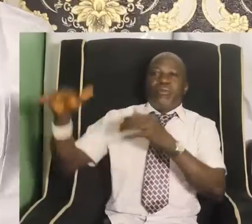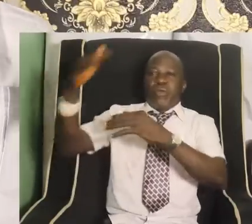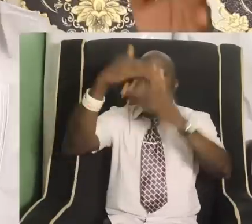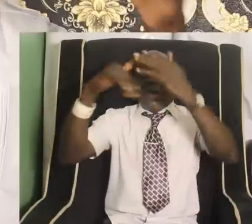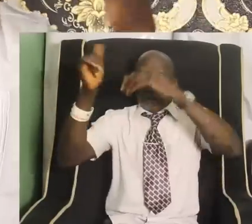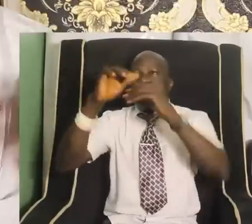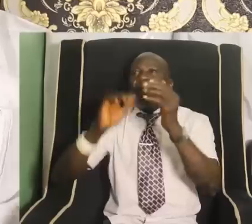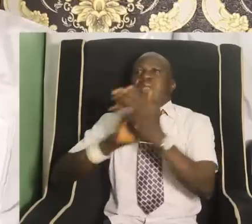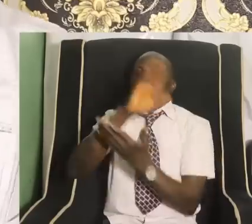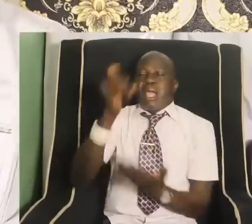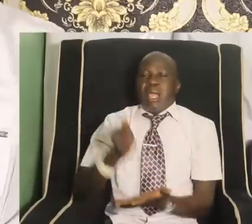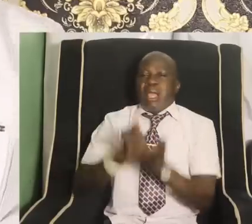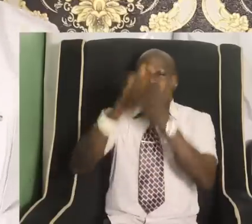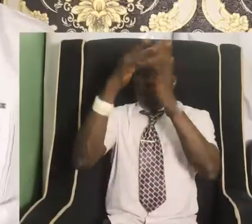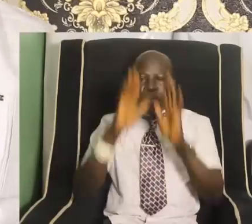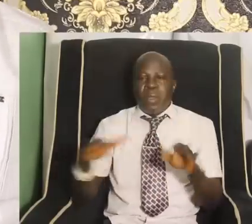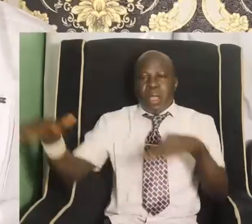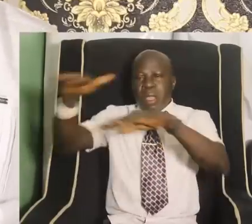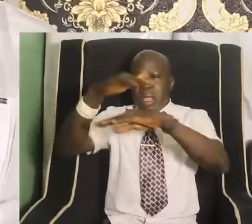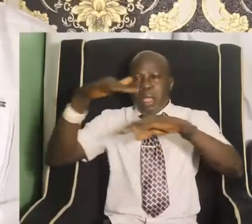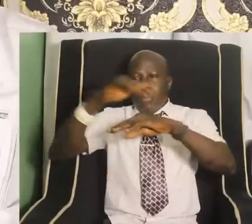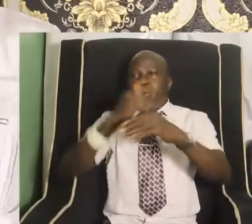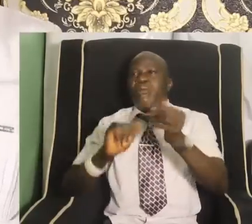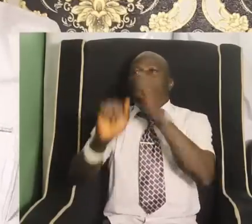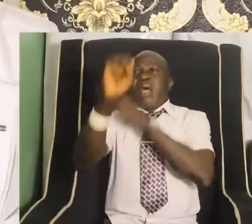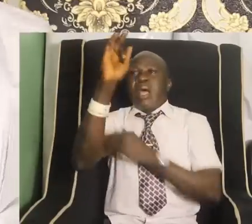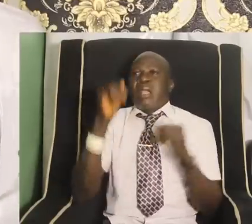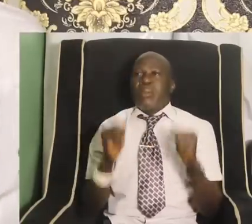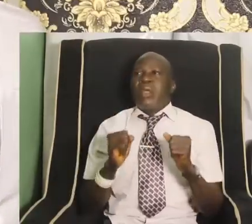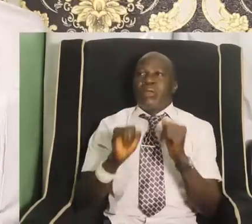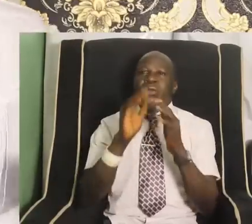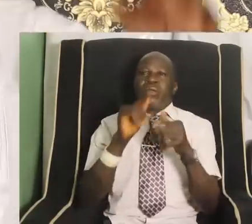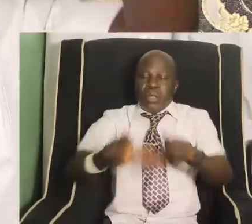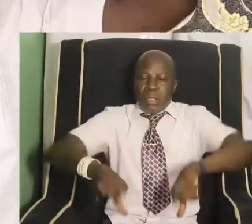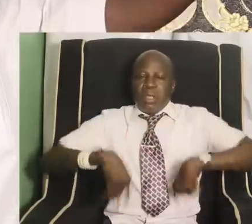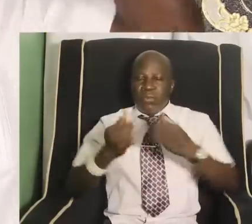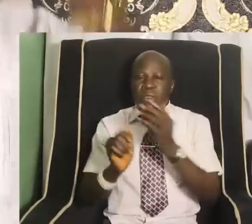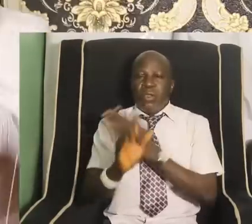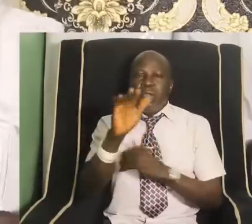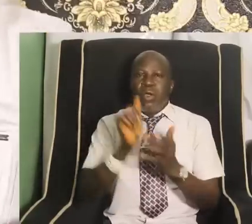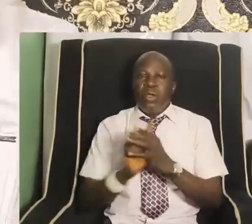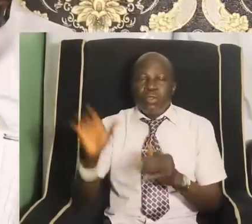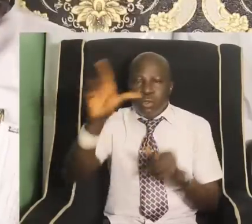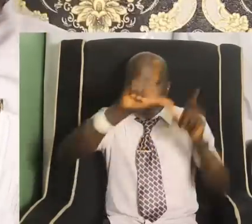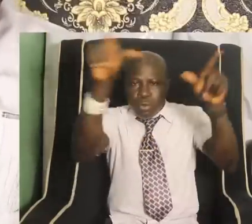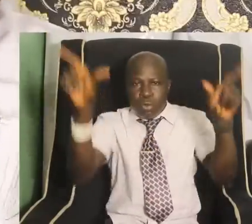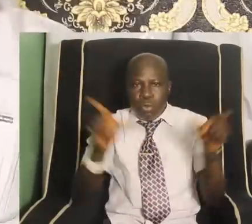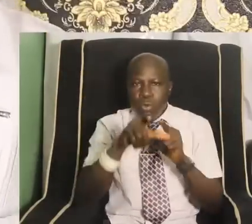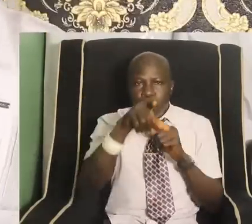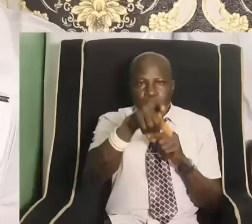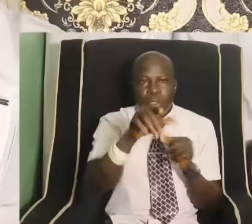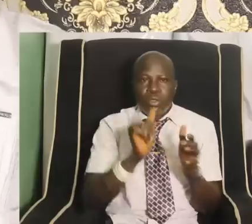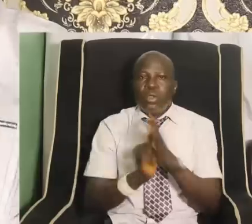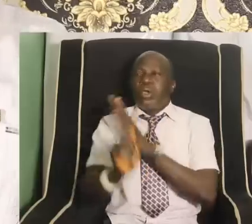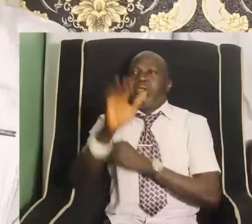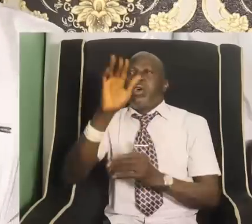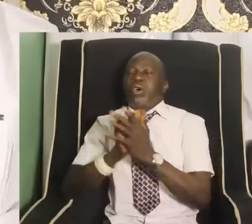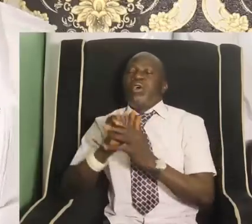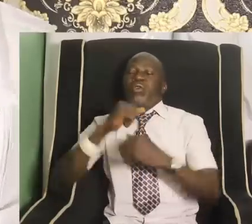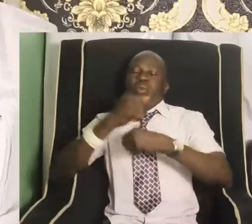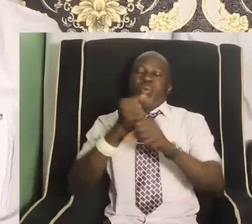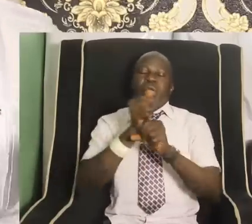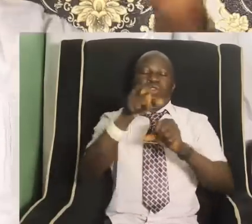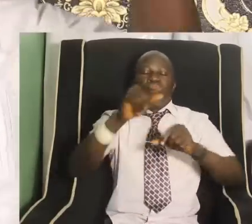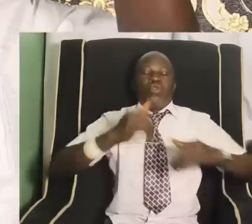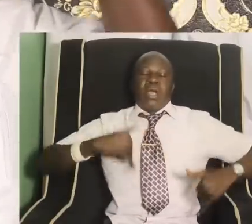heaven. Earth from above. Mighty hand of the living God. Locate you. God will make